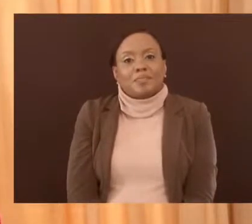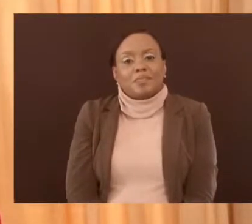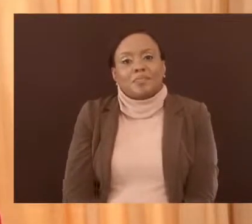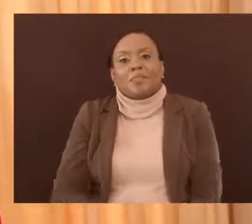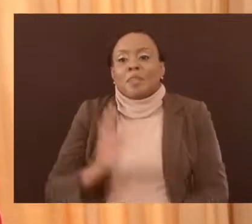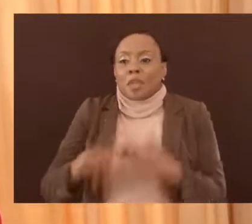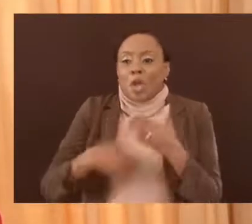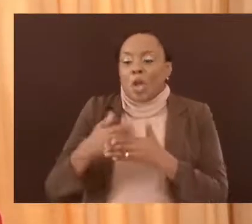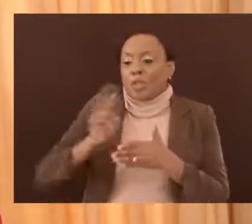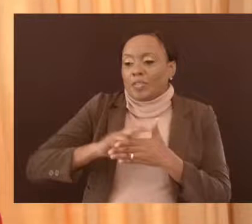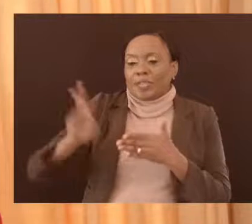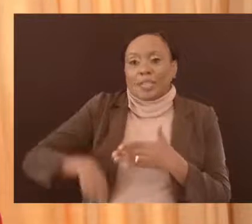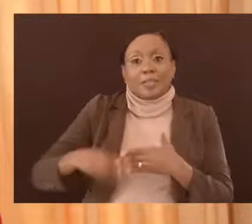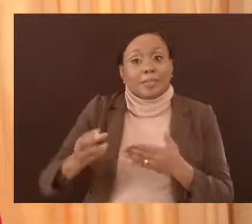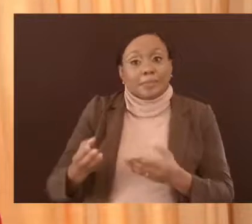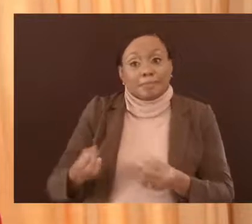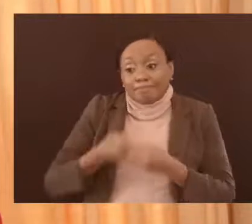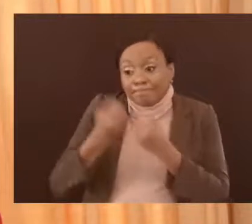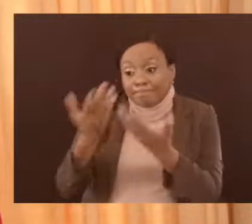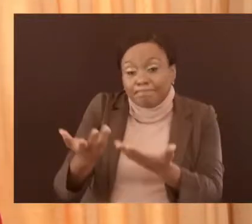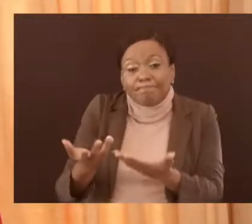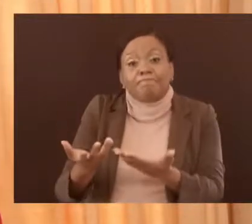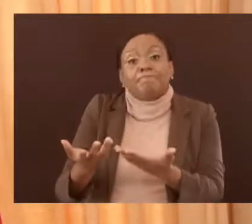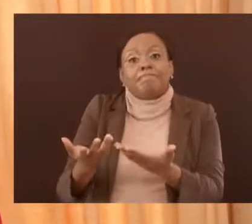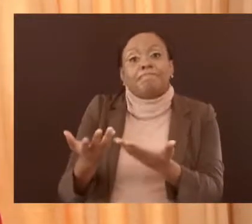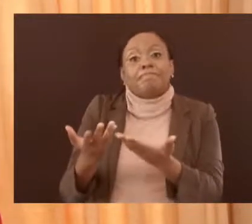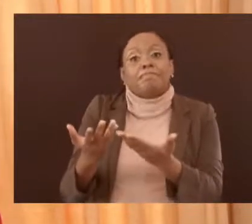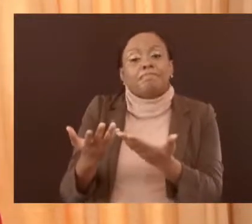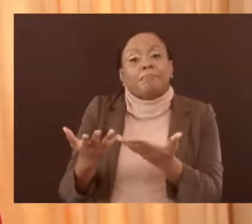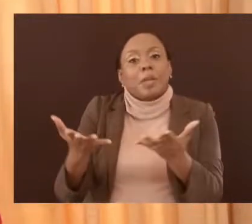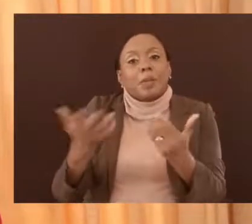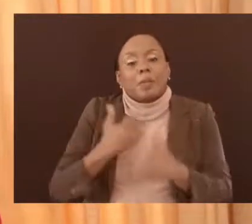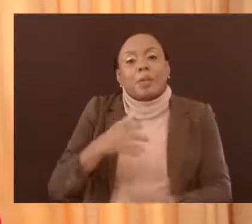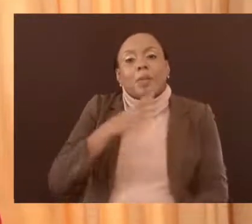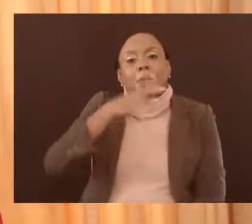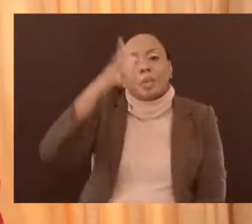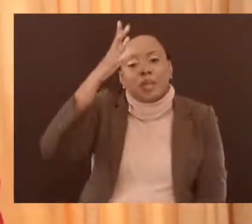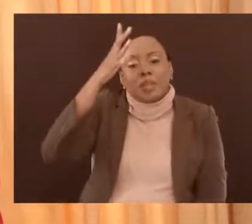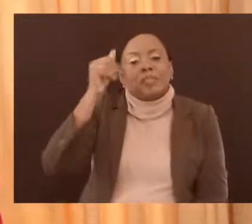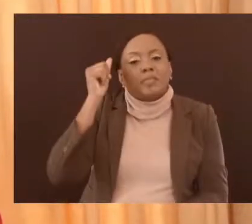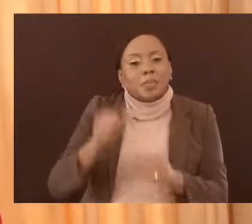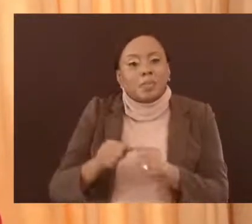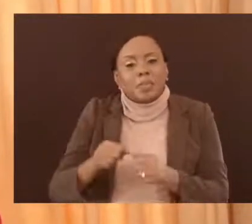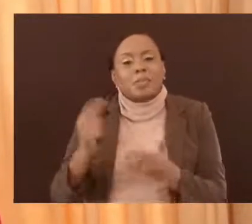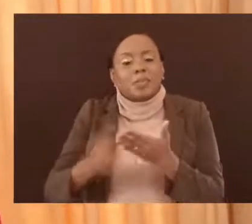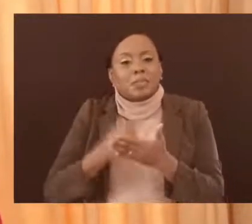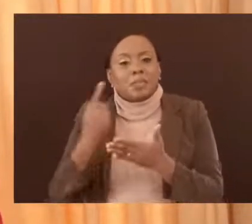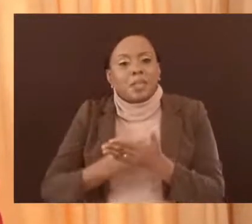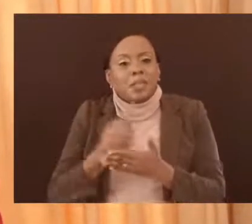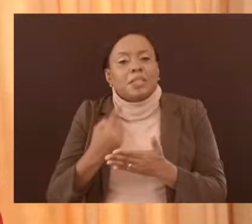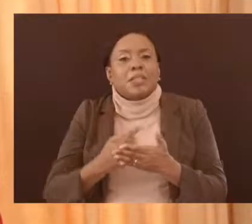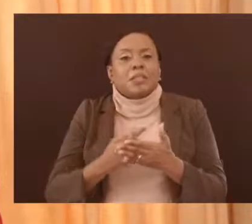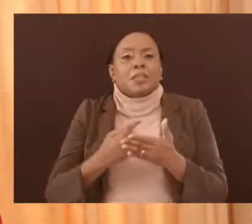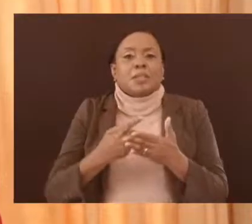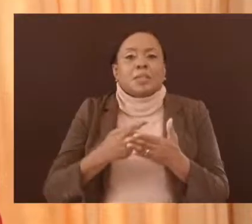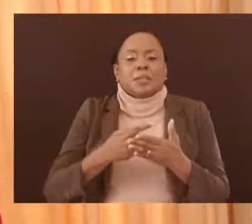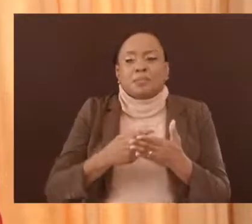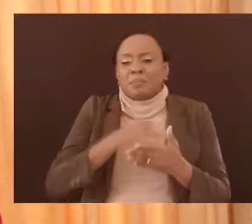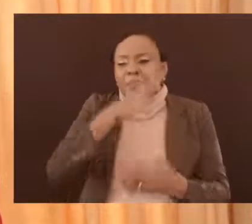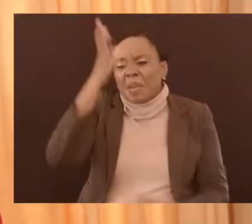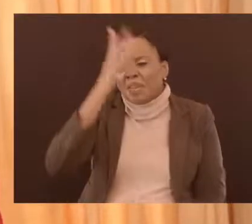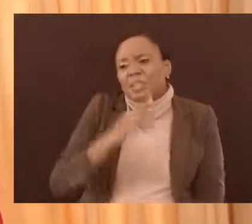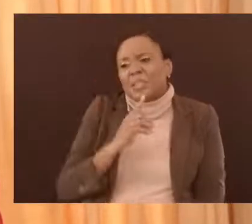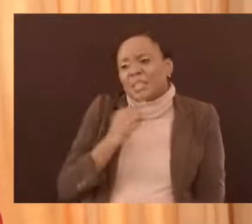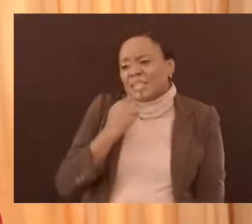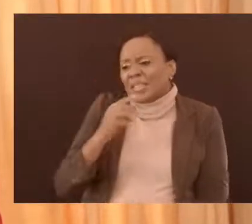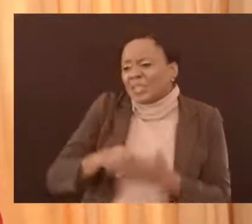to students today, that account is taken of this when parents are either celebrating or sometimes they come down too hard on these students.